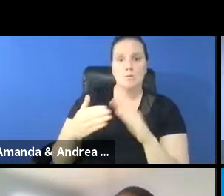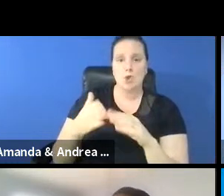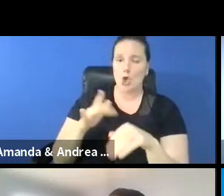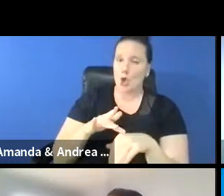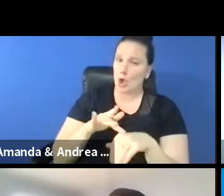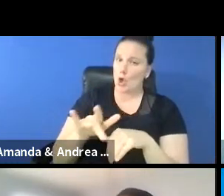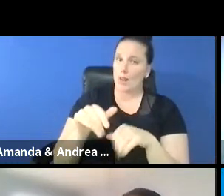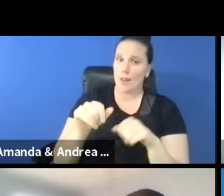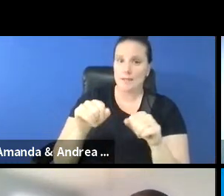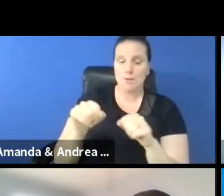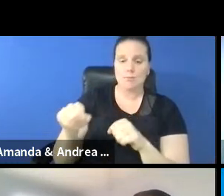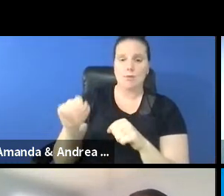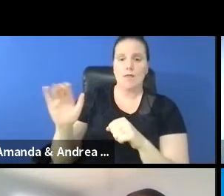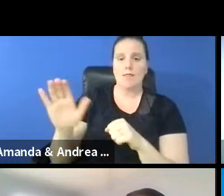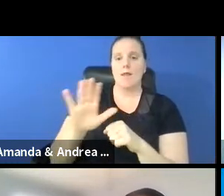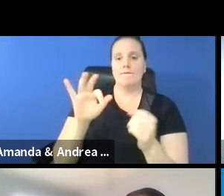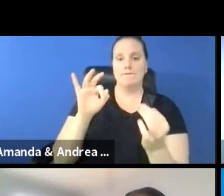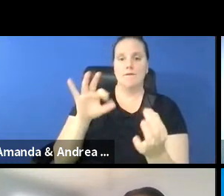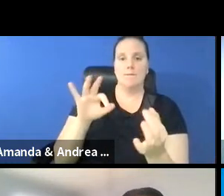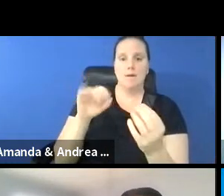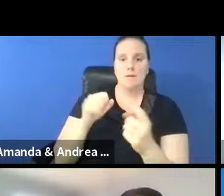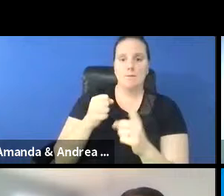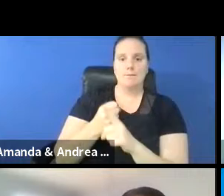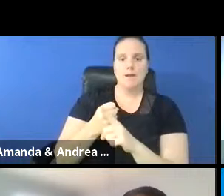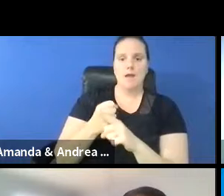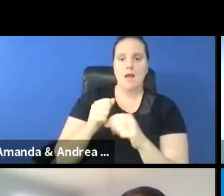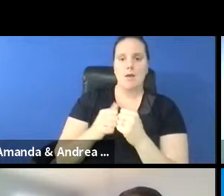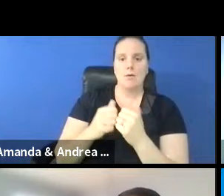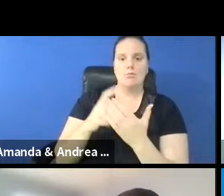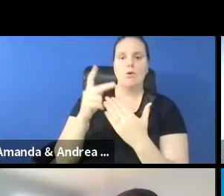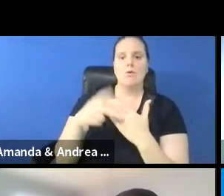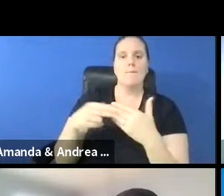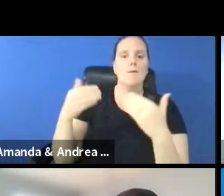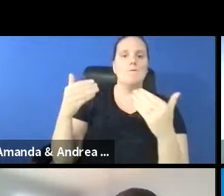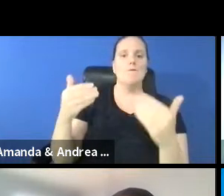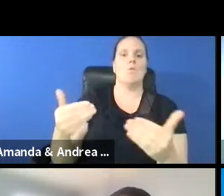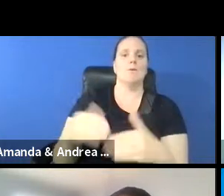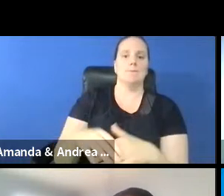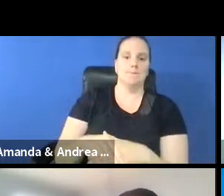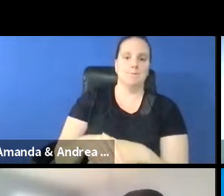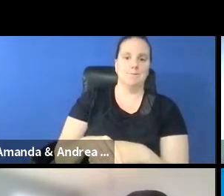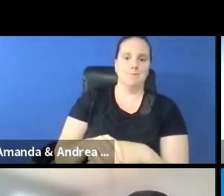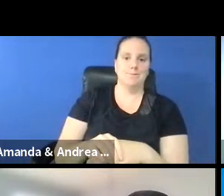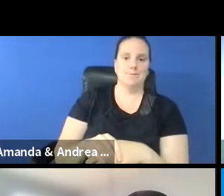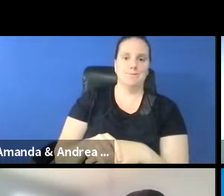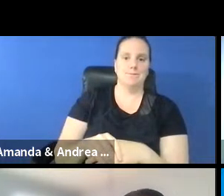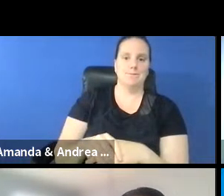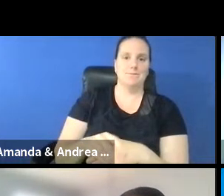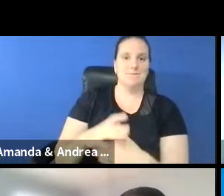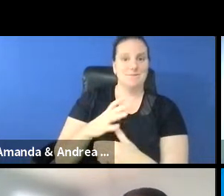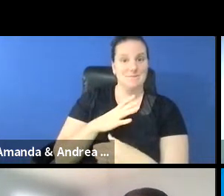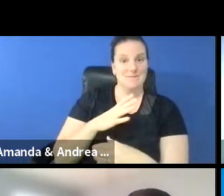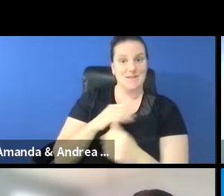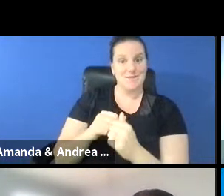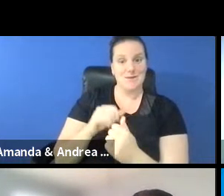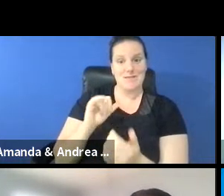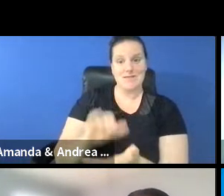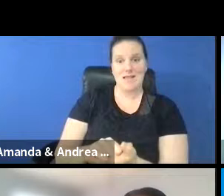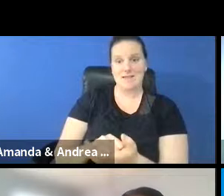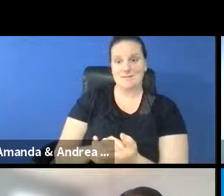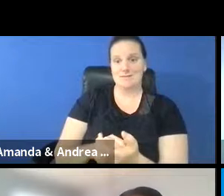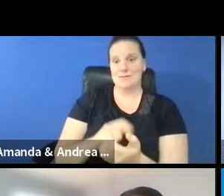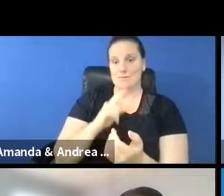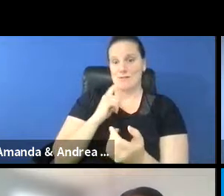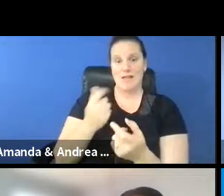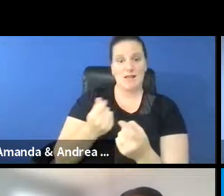as possible so their feedback can impact how the program moves forward. So with that, certainly would